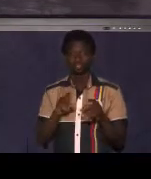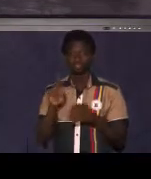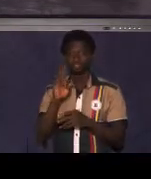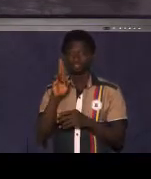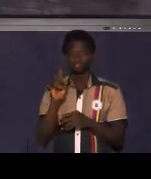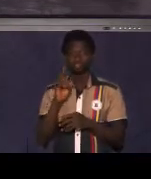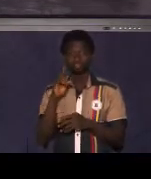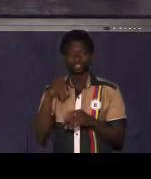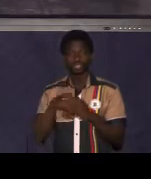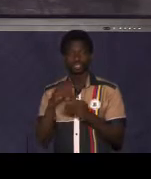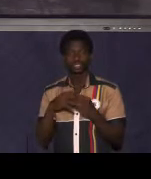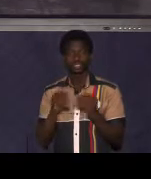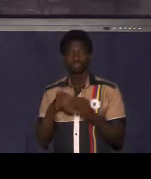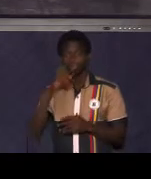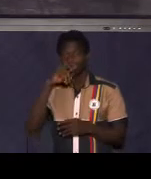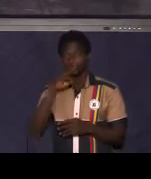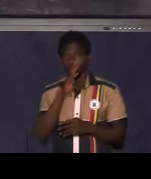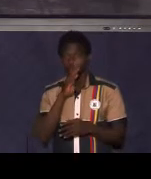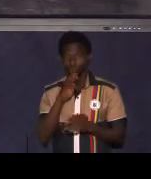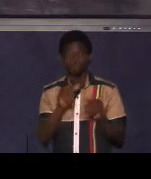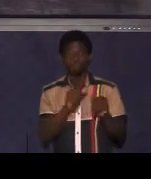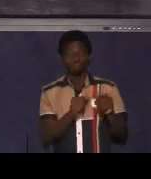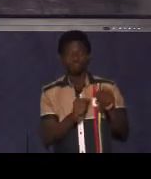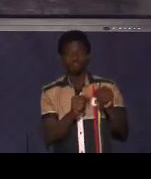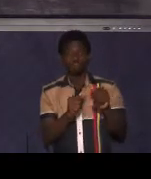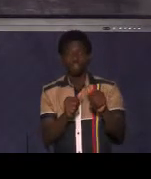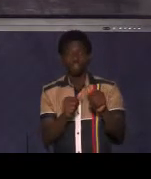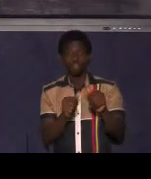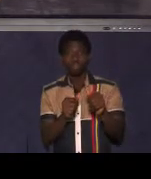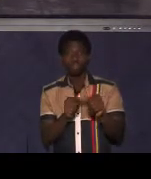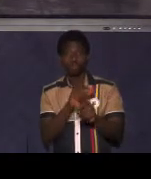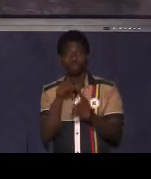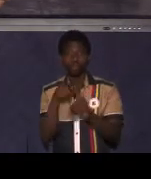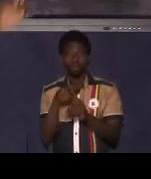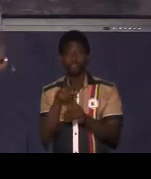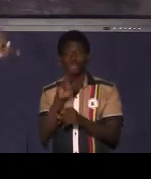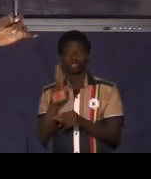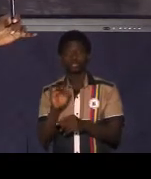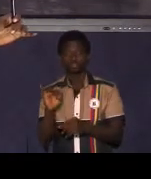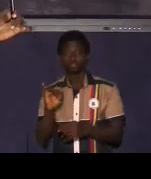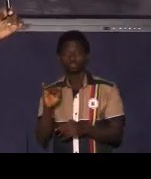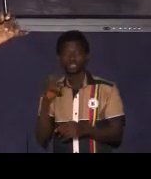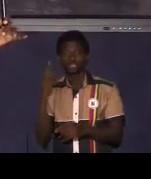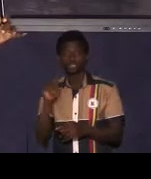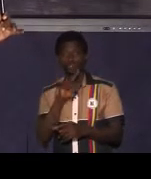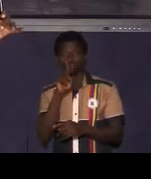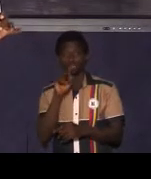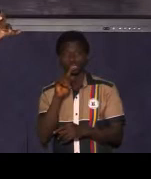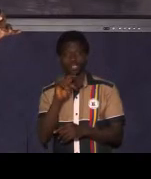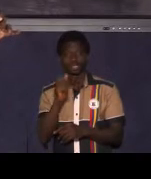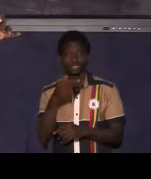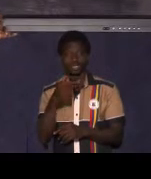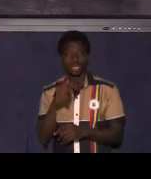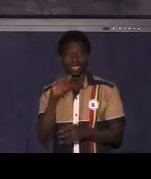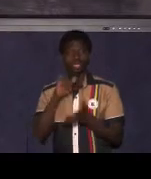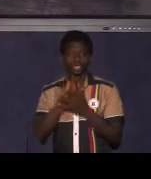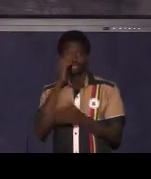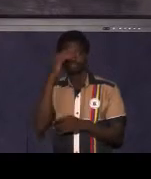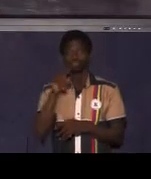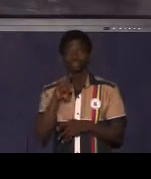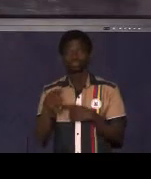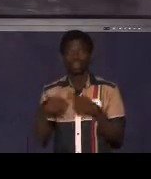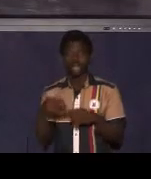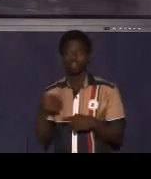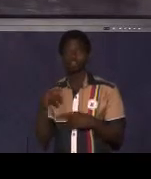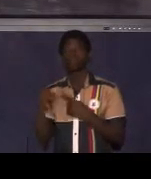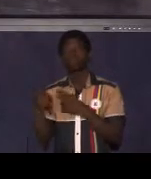tense used in the statement must also be followed when using the question tag.